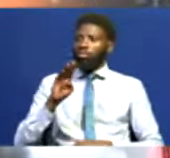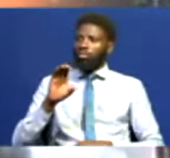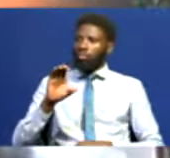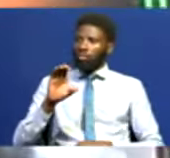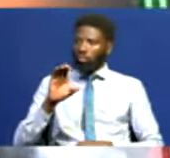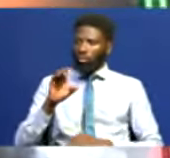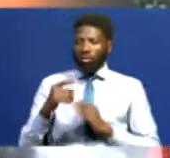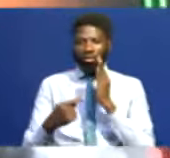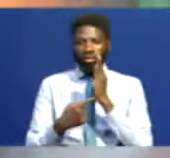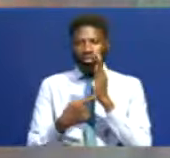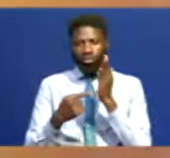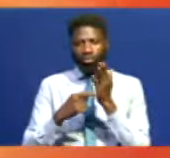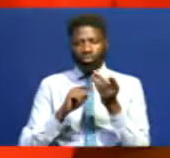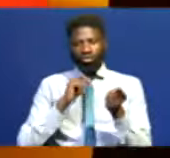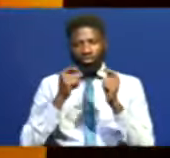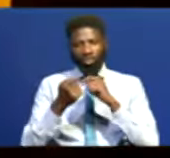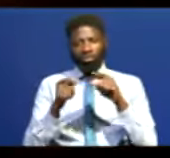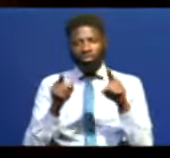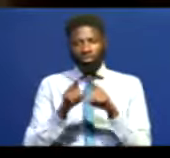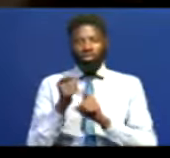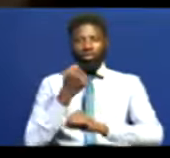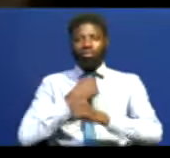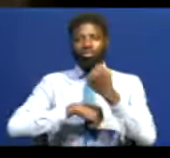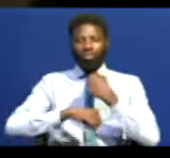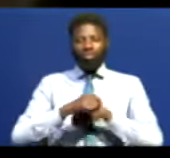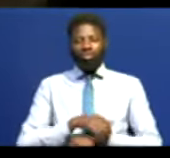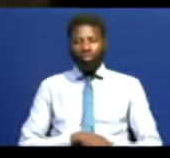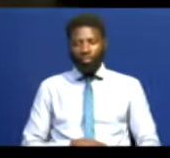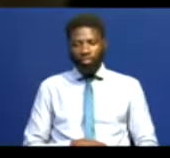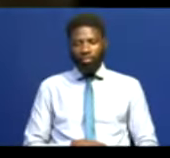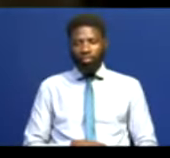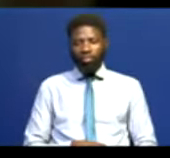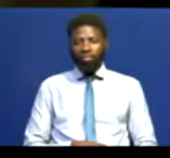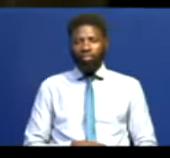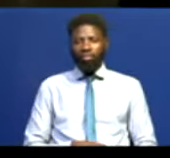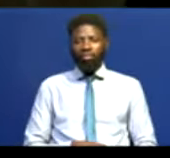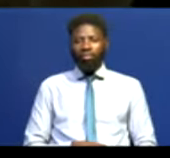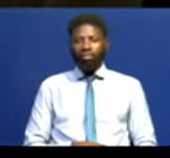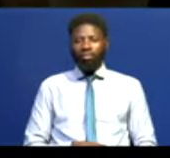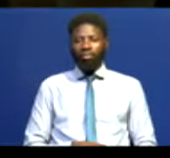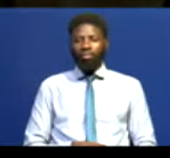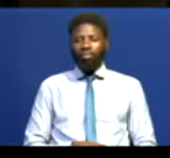digital revolution. Marie